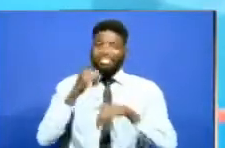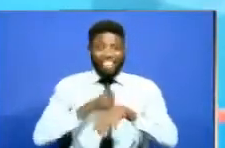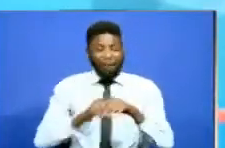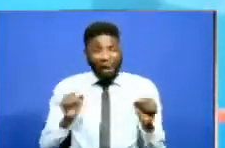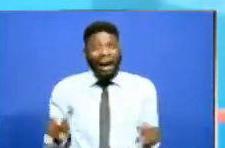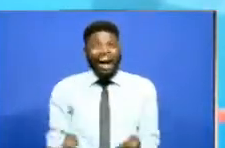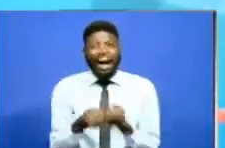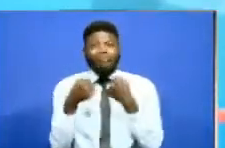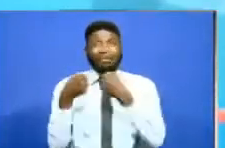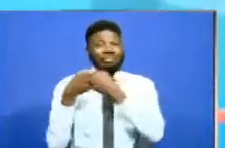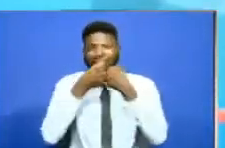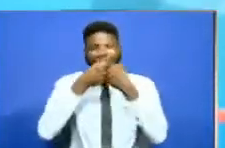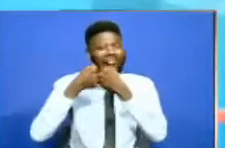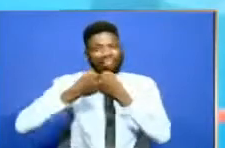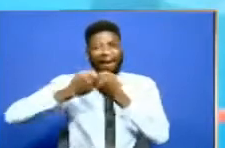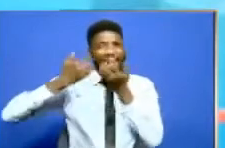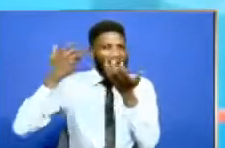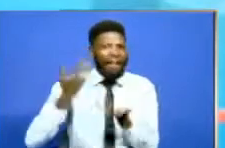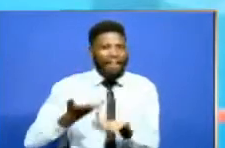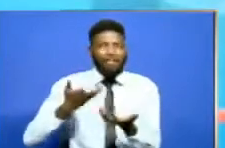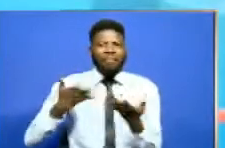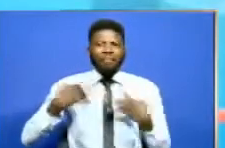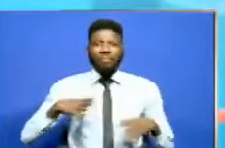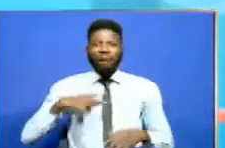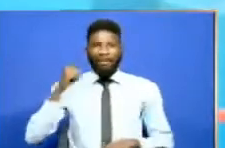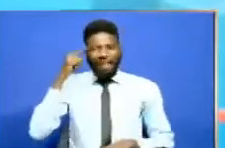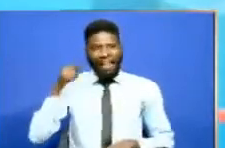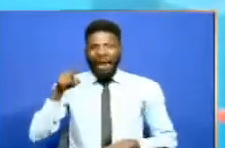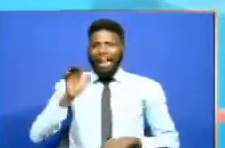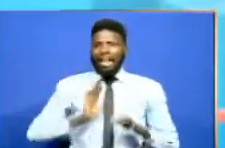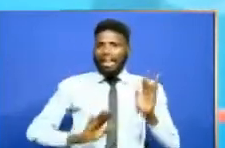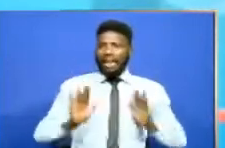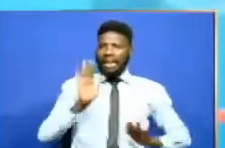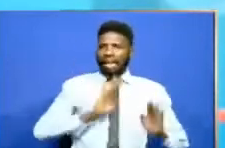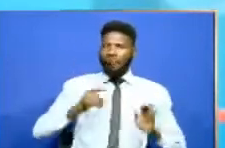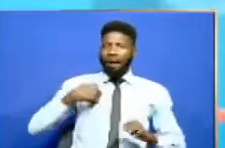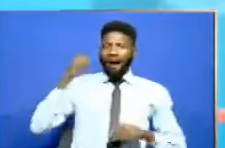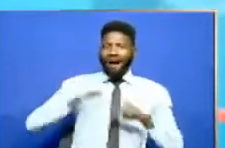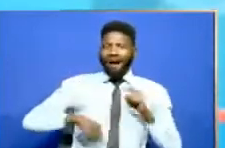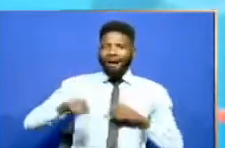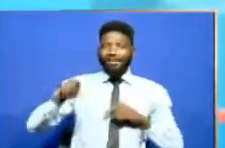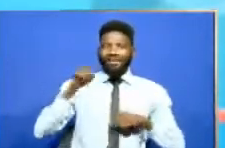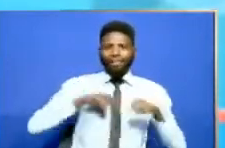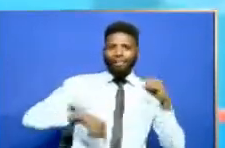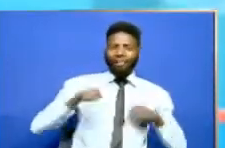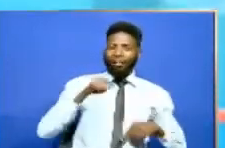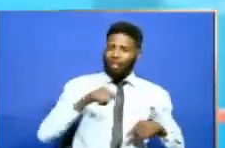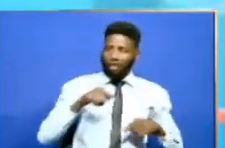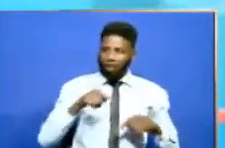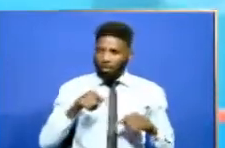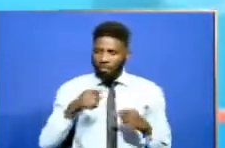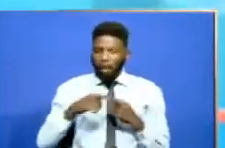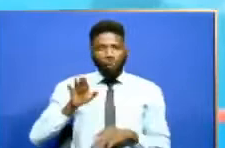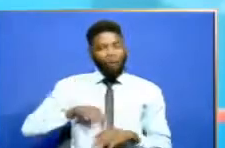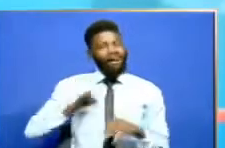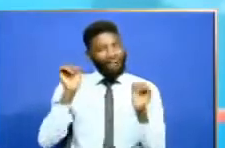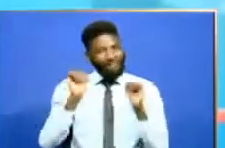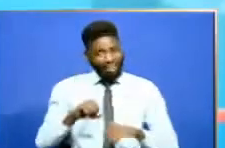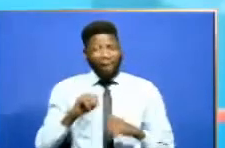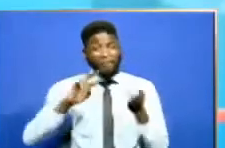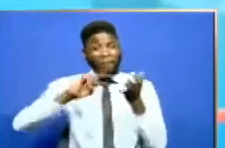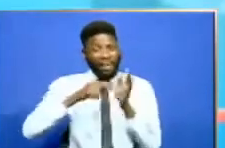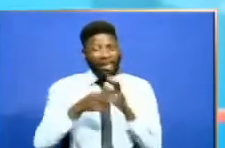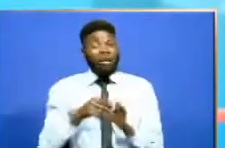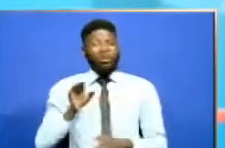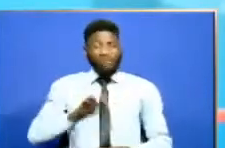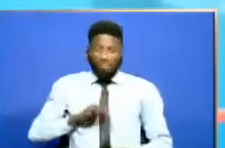storms that somebody can think, this is impossible, I can't face this. And so that kind of treasure in women,